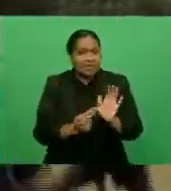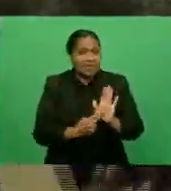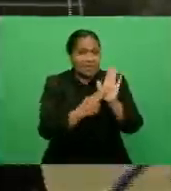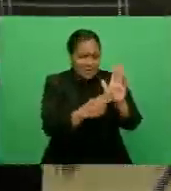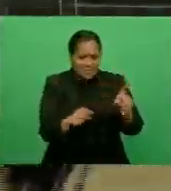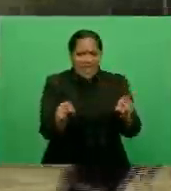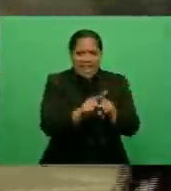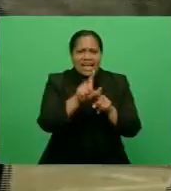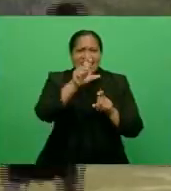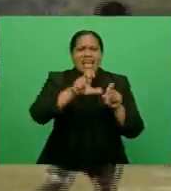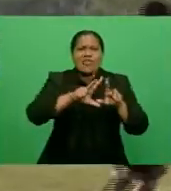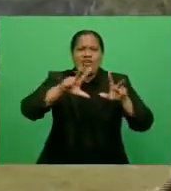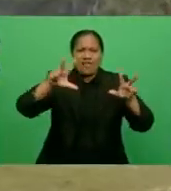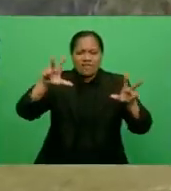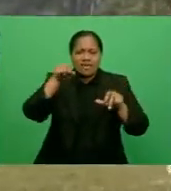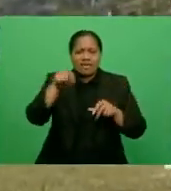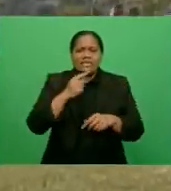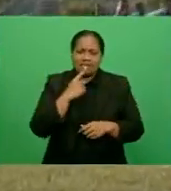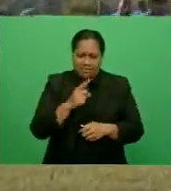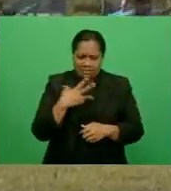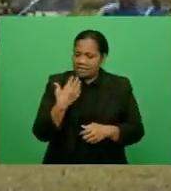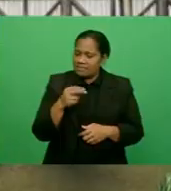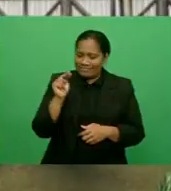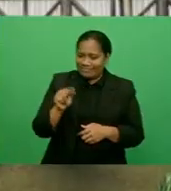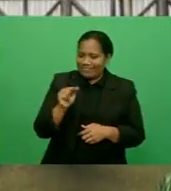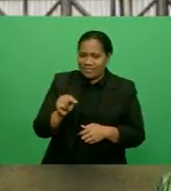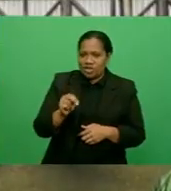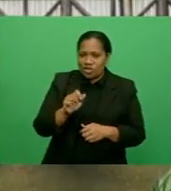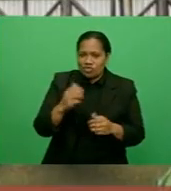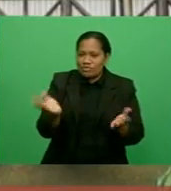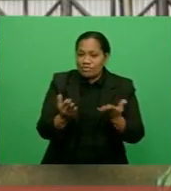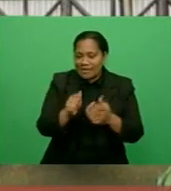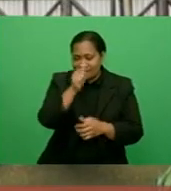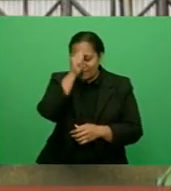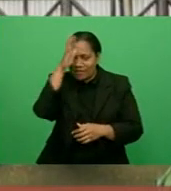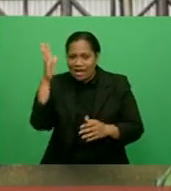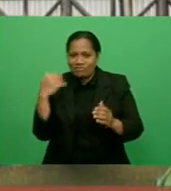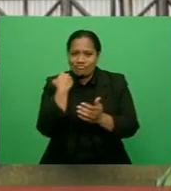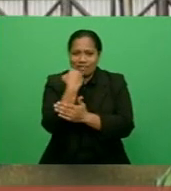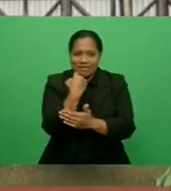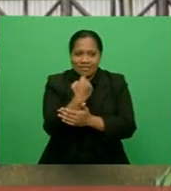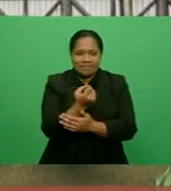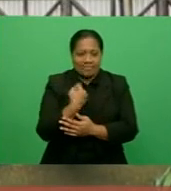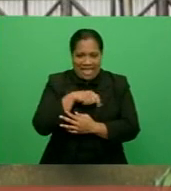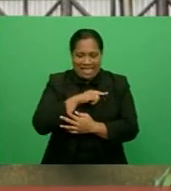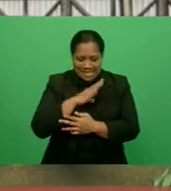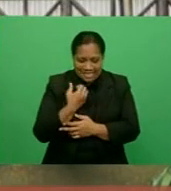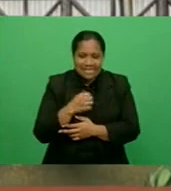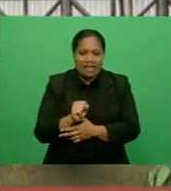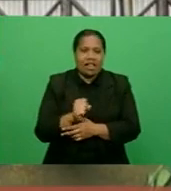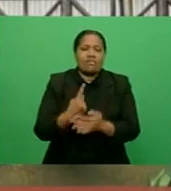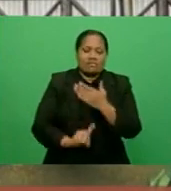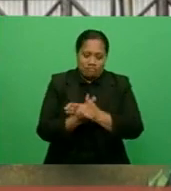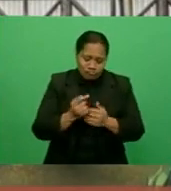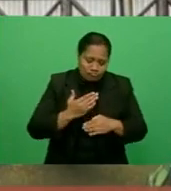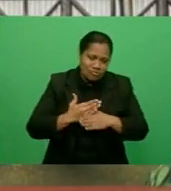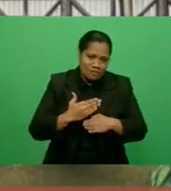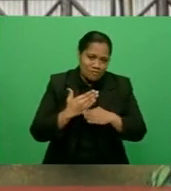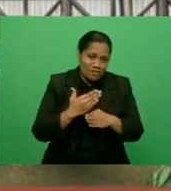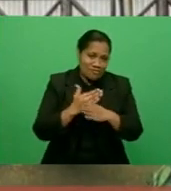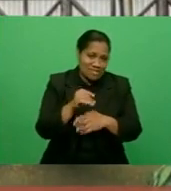they say there is a need to play smart rugby. still work on we're still working on it probably